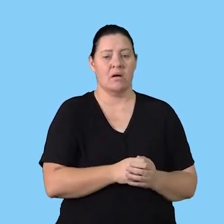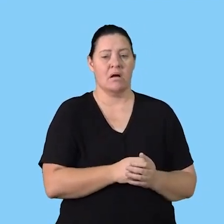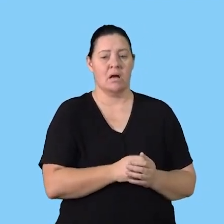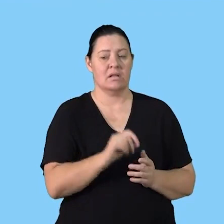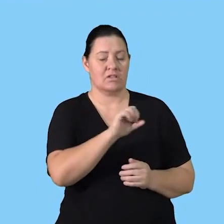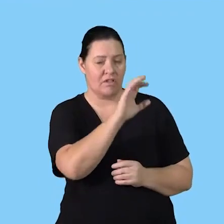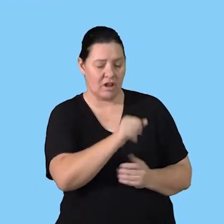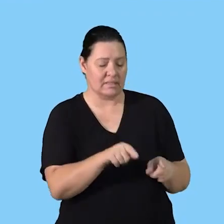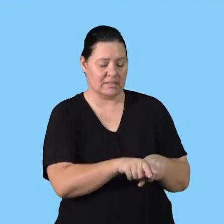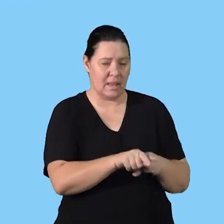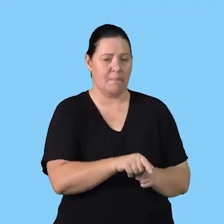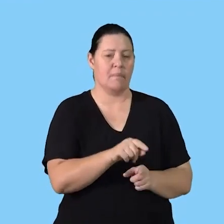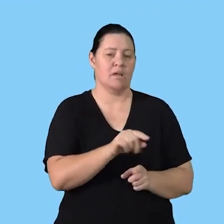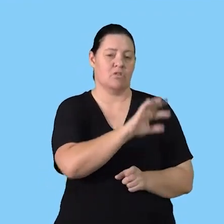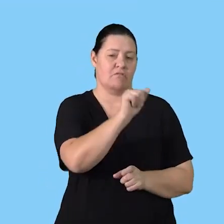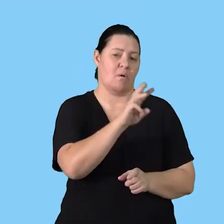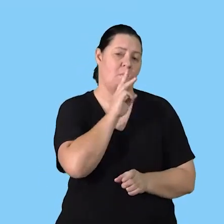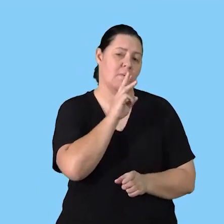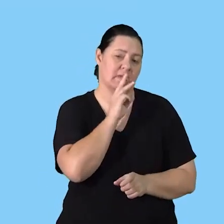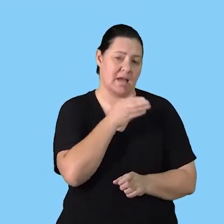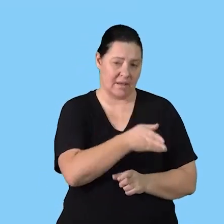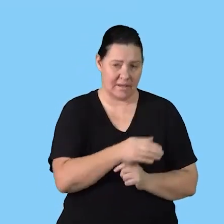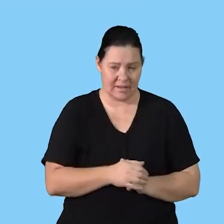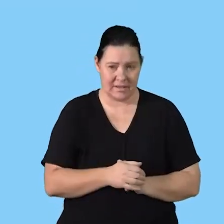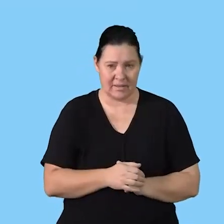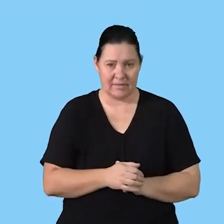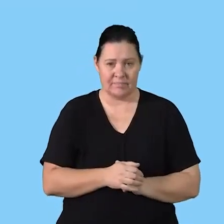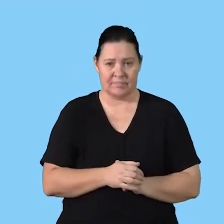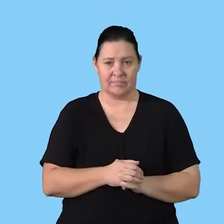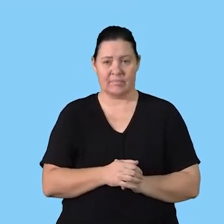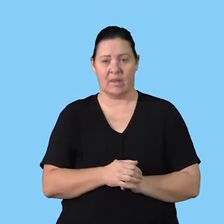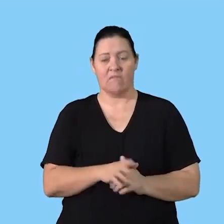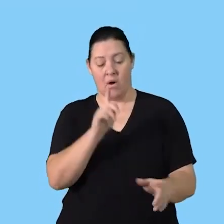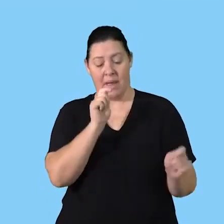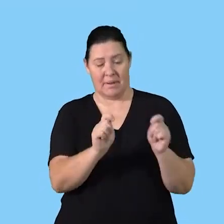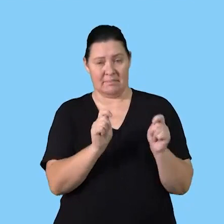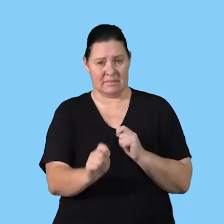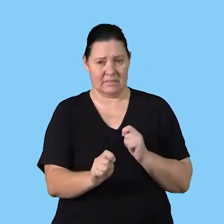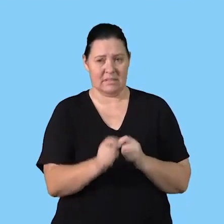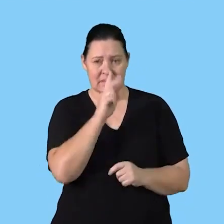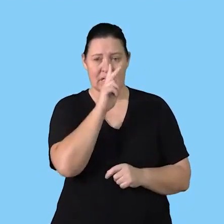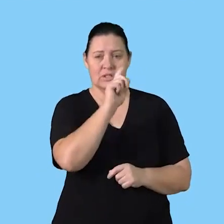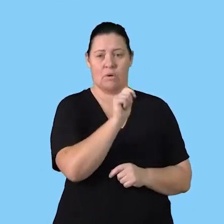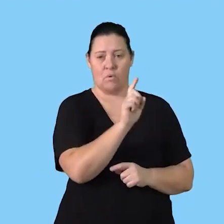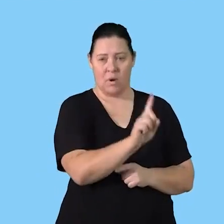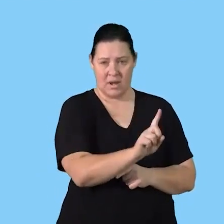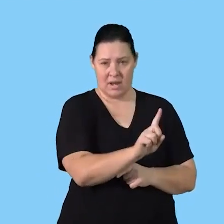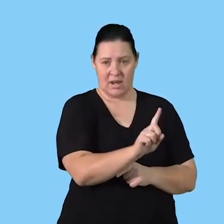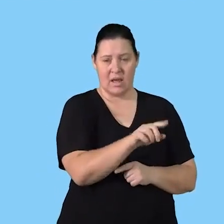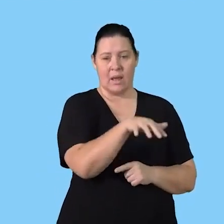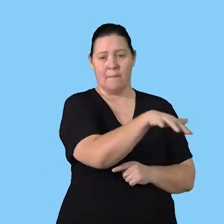Africa, water in South Africa. Then, in terms of the amendments, when we look at Term